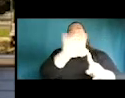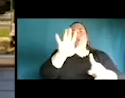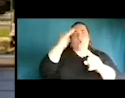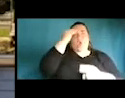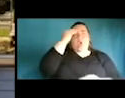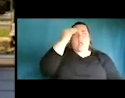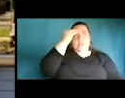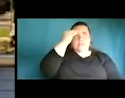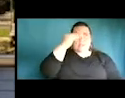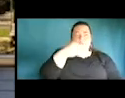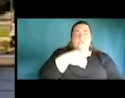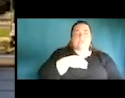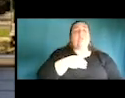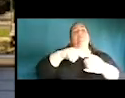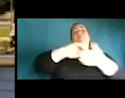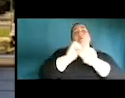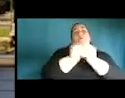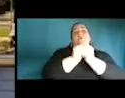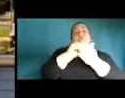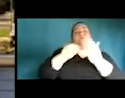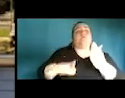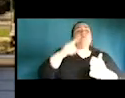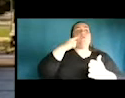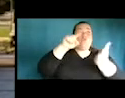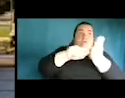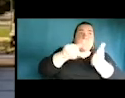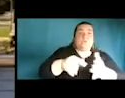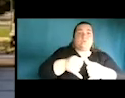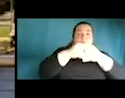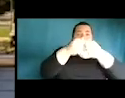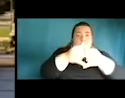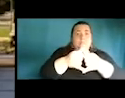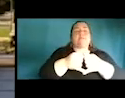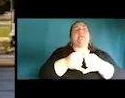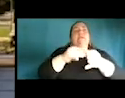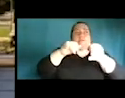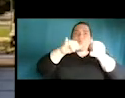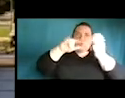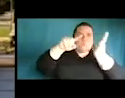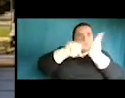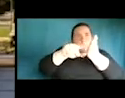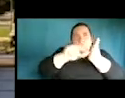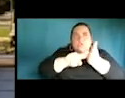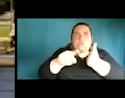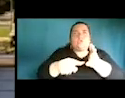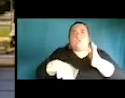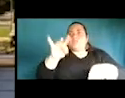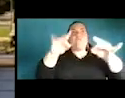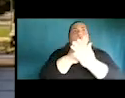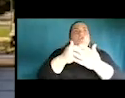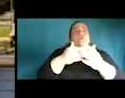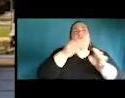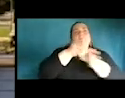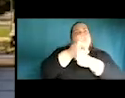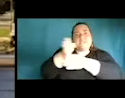with students on research awards and theses to discover and explore new fields. They have trained and collaborated with